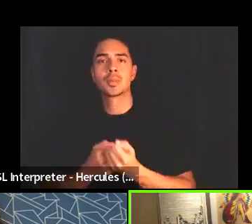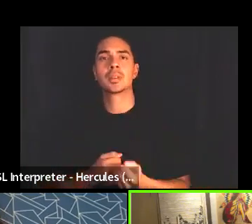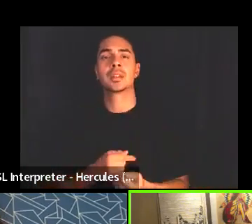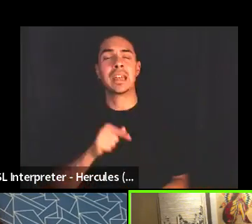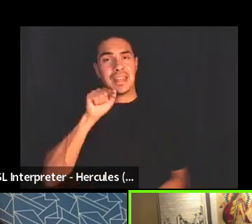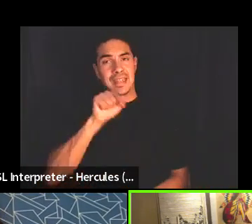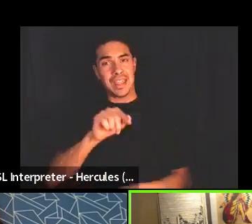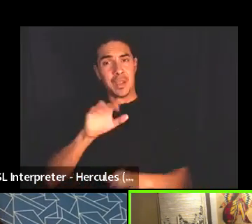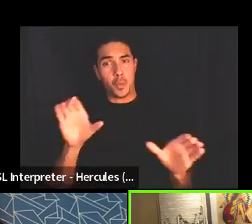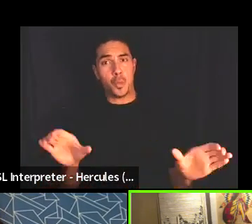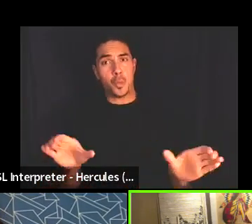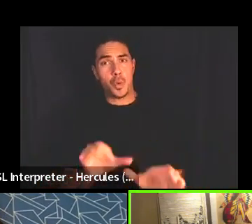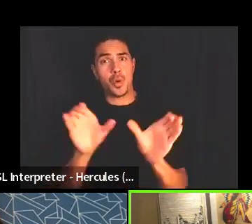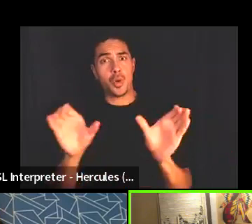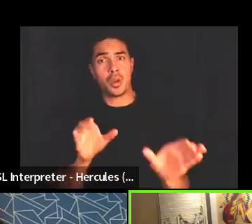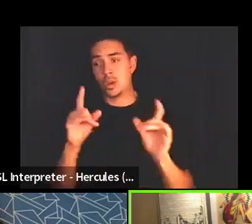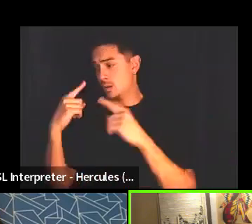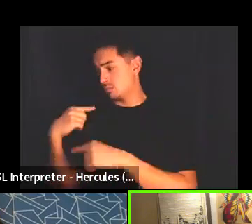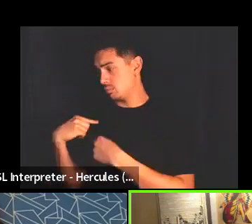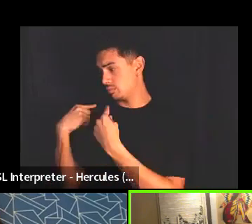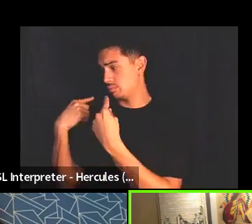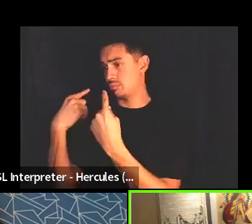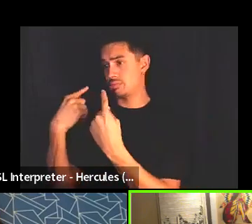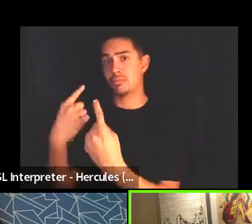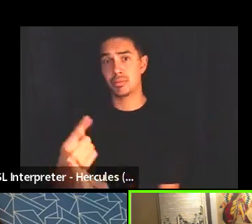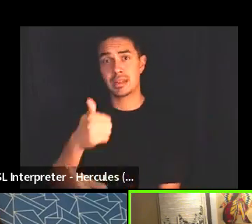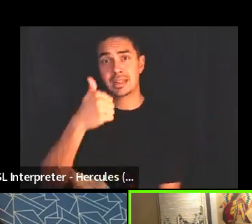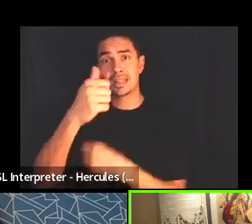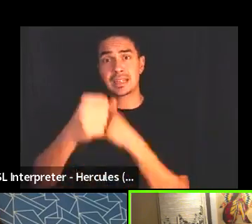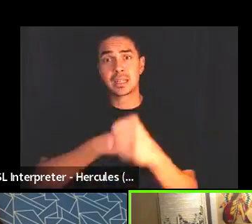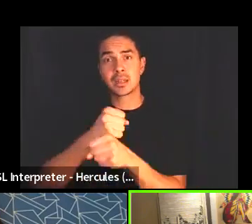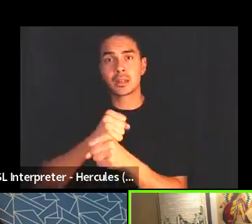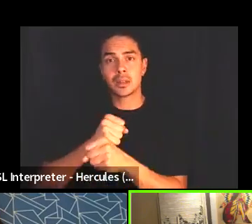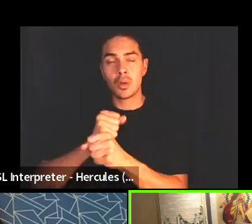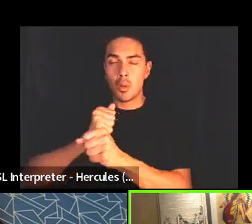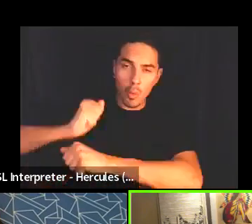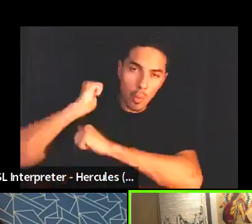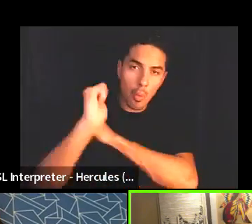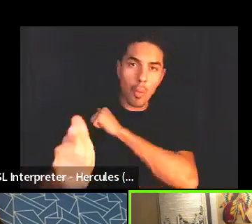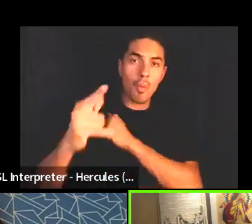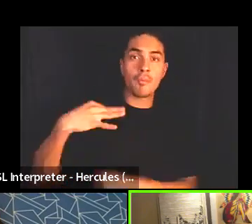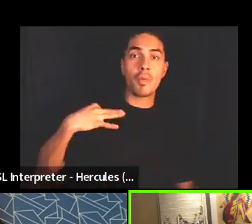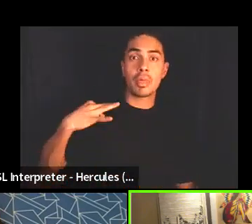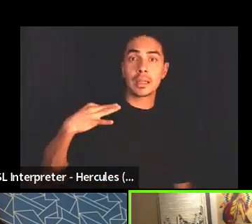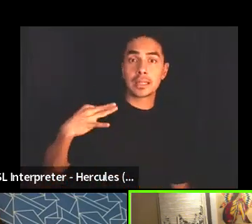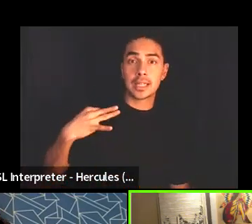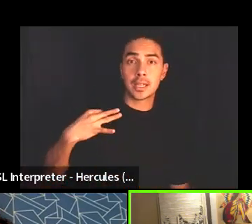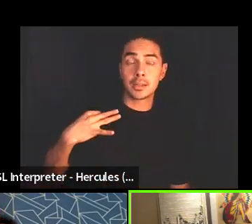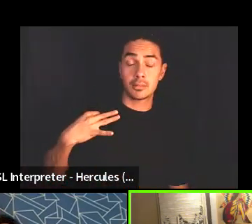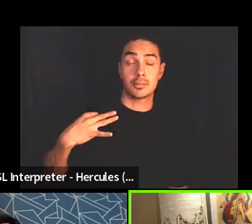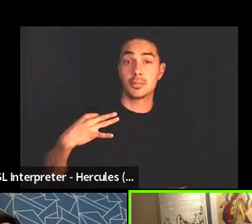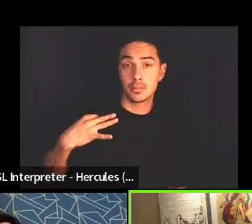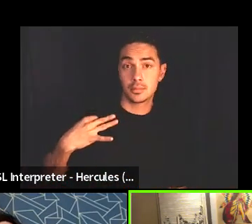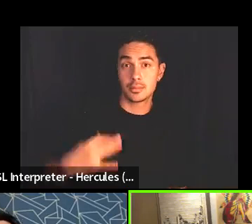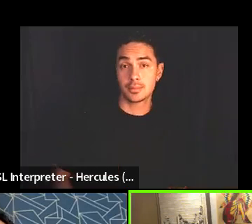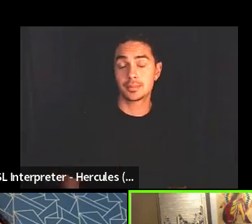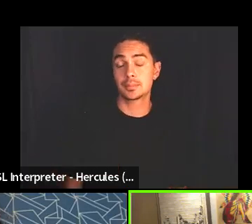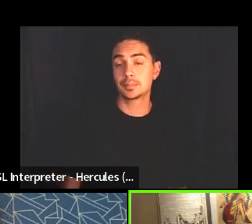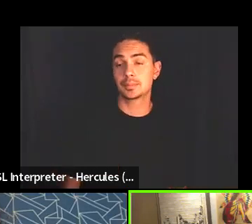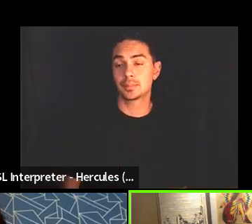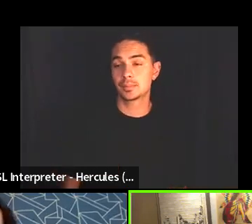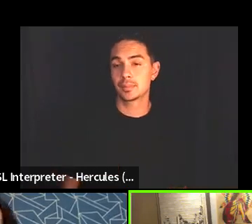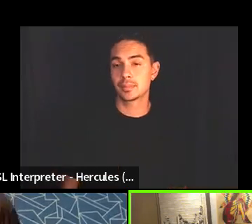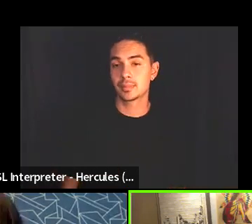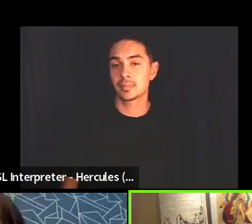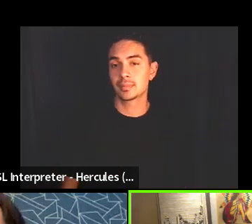funding. It's all volunteer work. And, you know, it's been kind of crazy from the Pacific